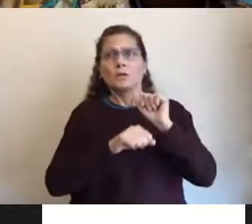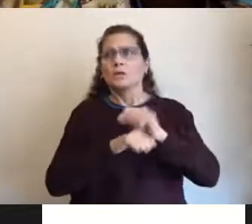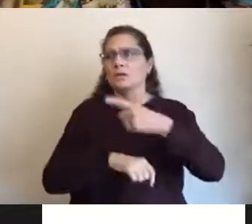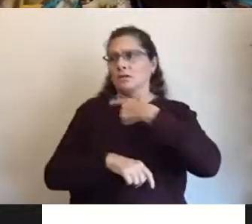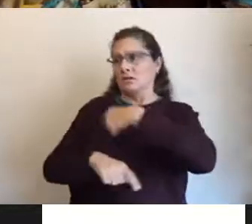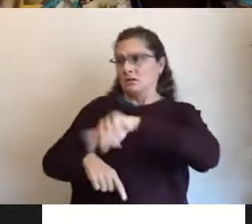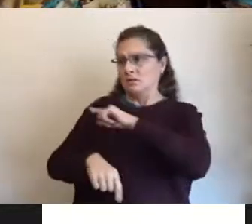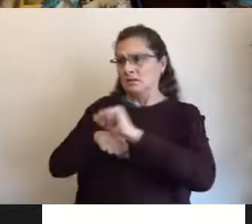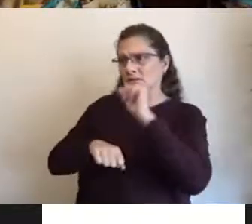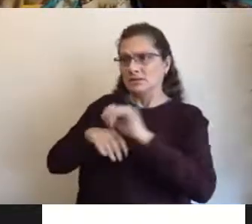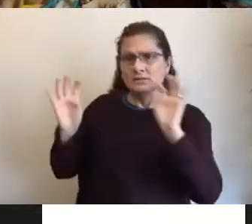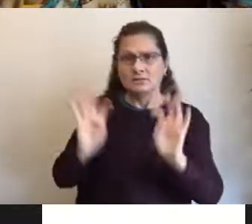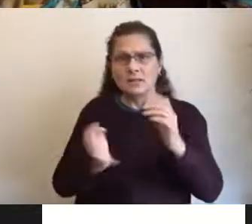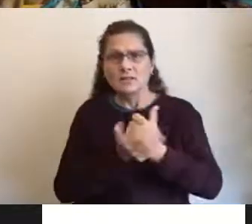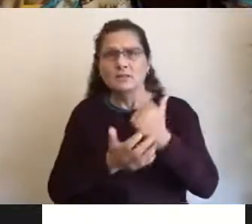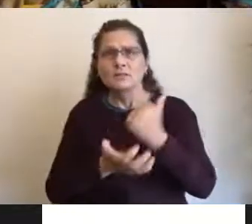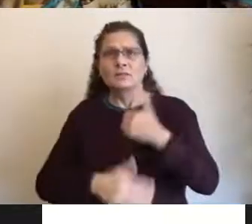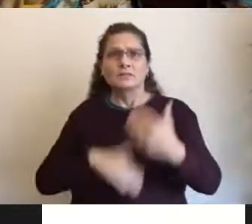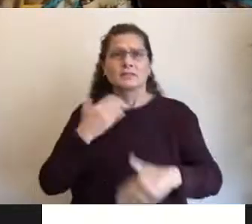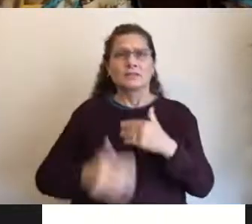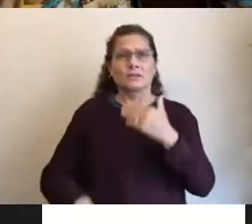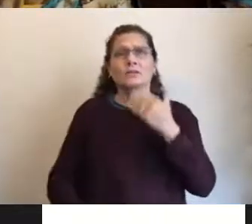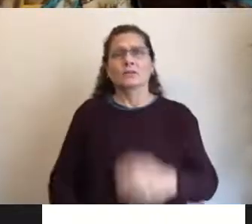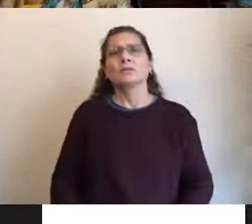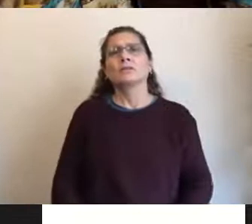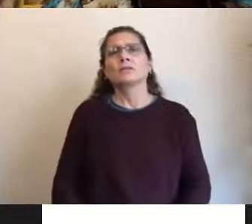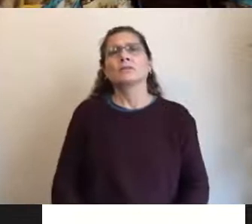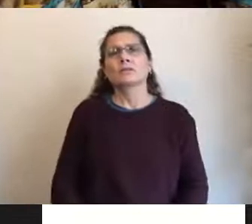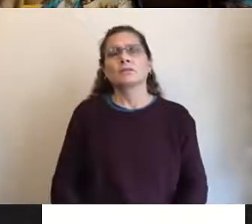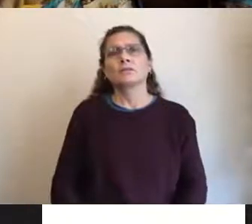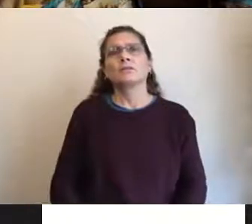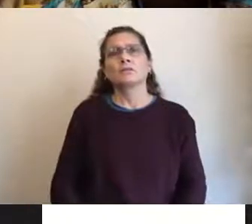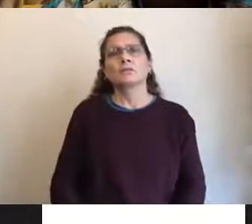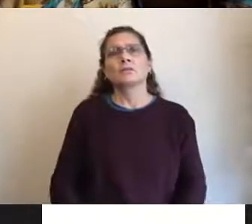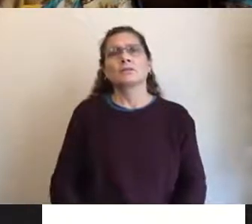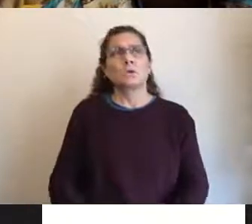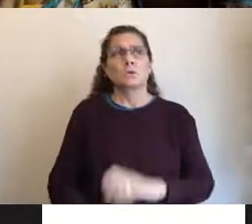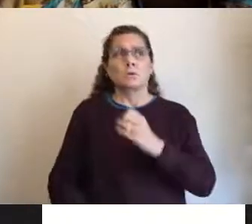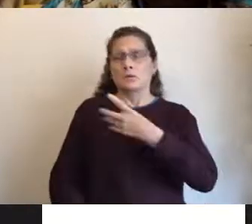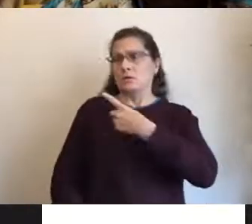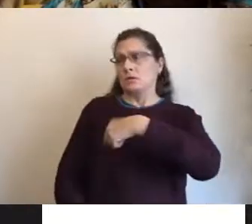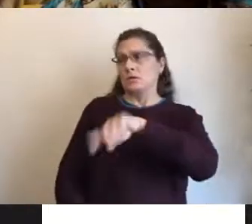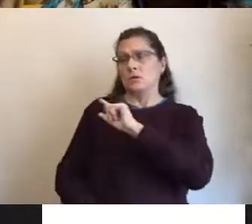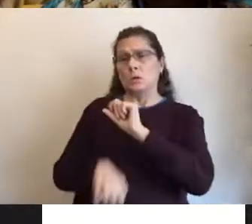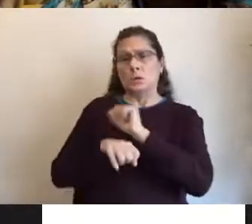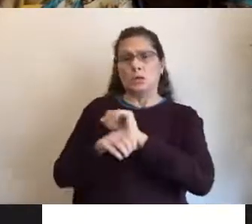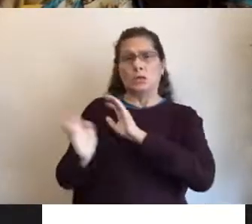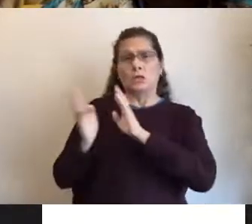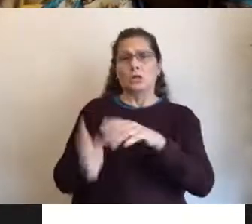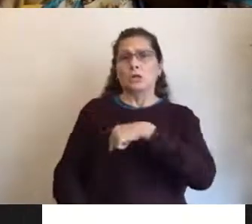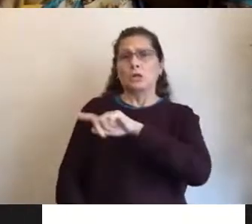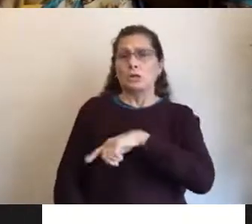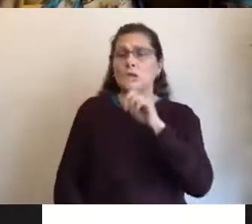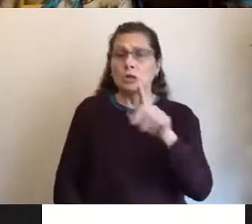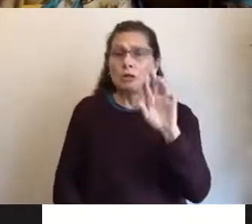are putting themselves at risk, that are working in the cold to make sure that we do have testing for our community, but know